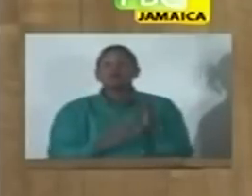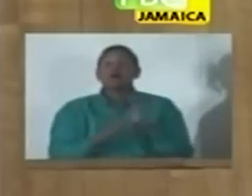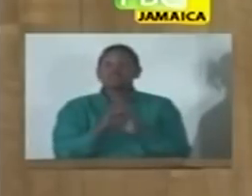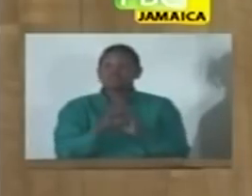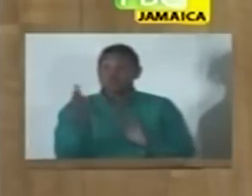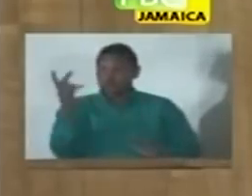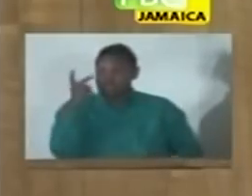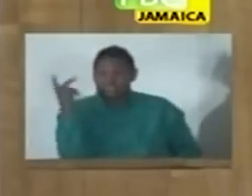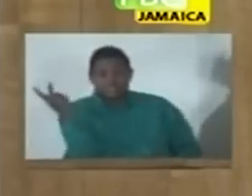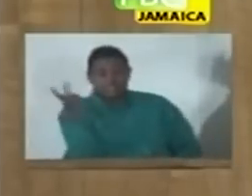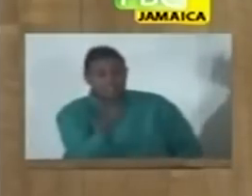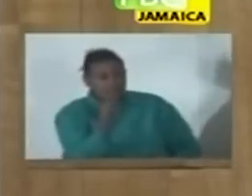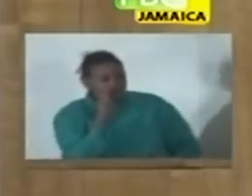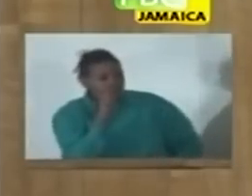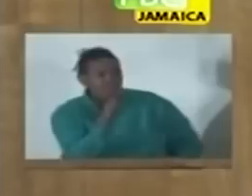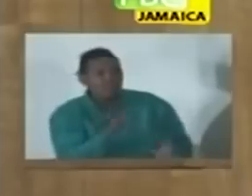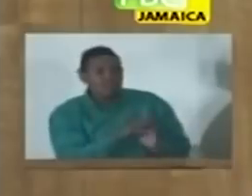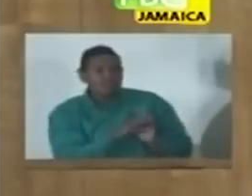have seen